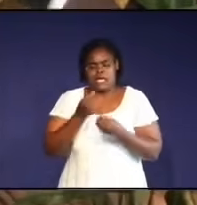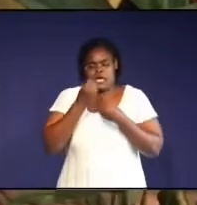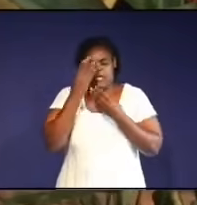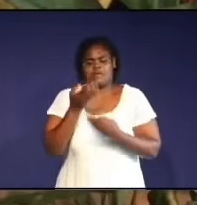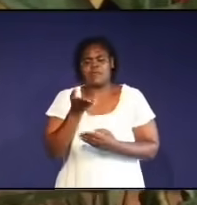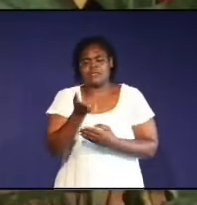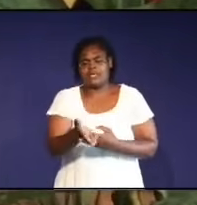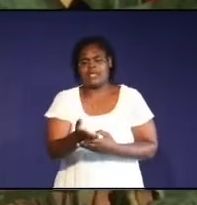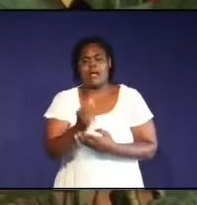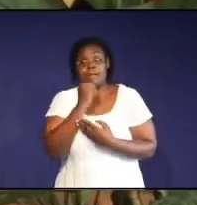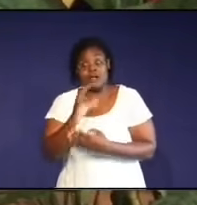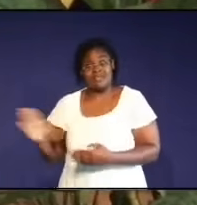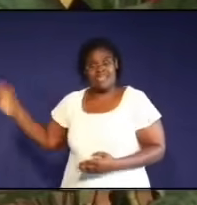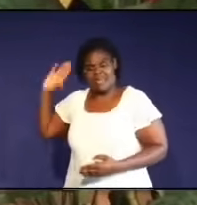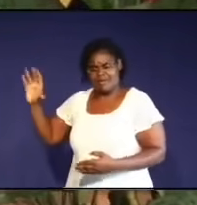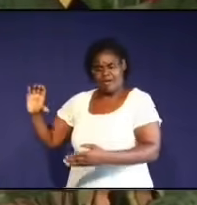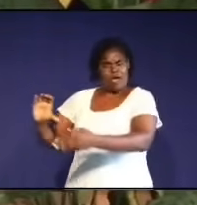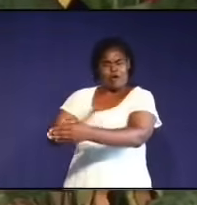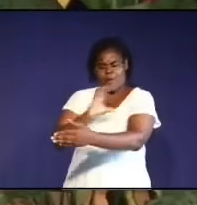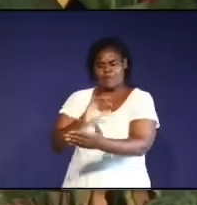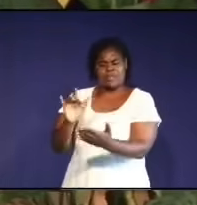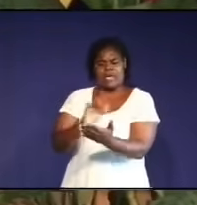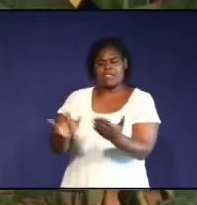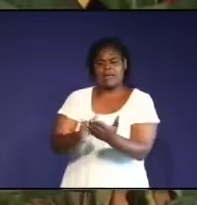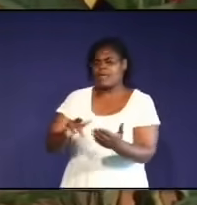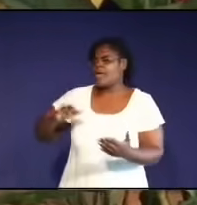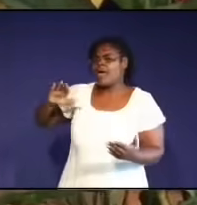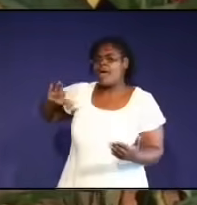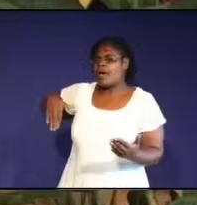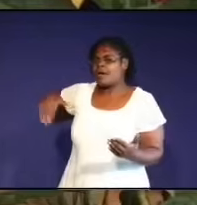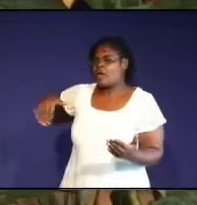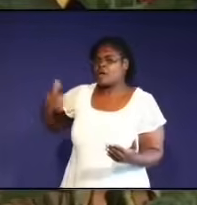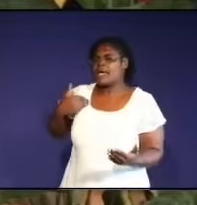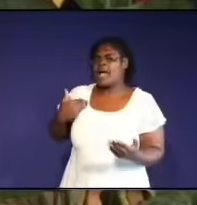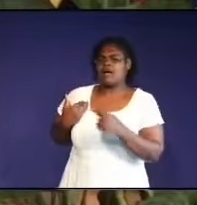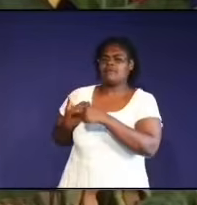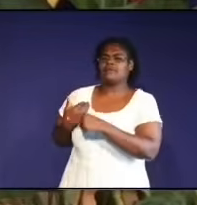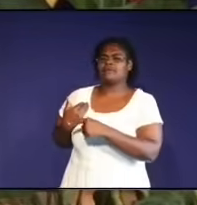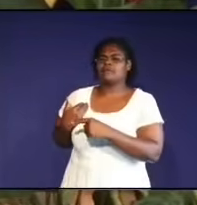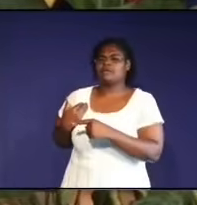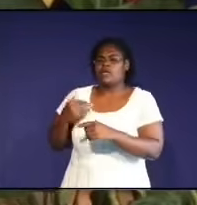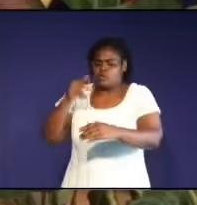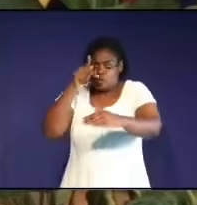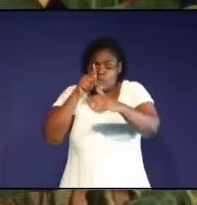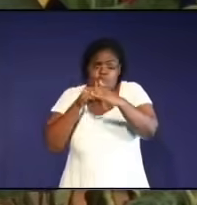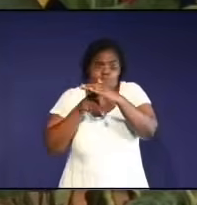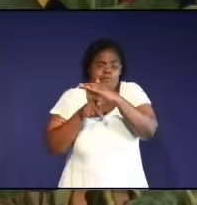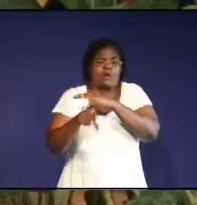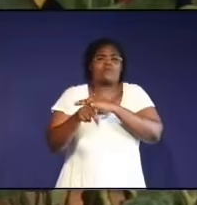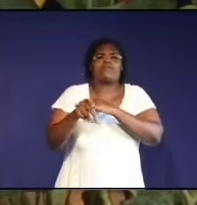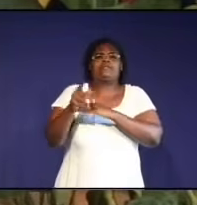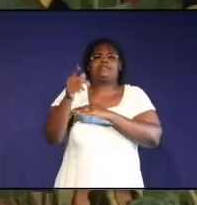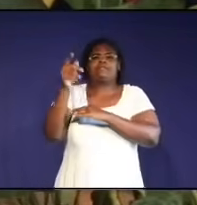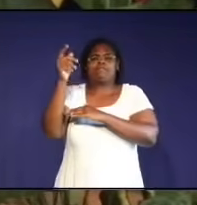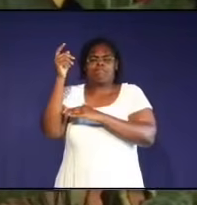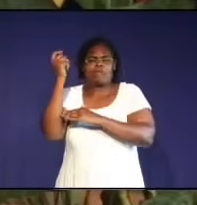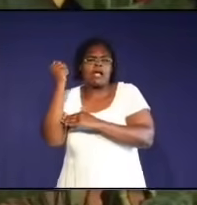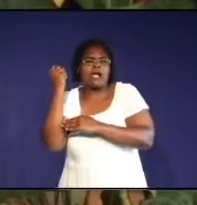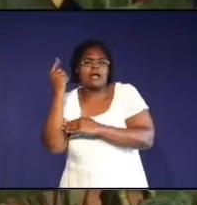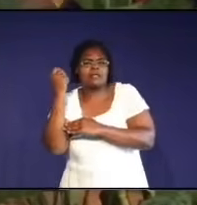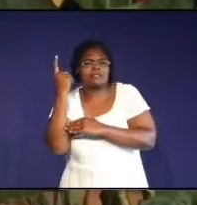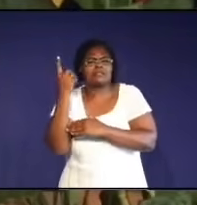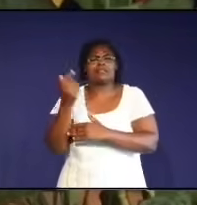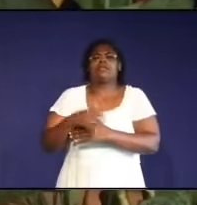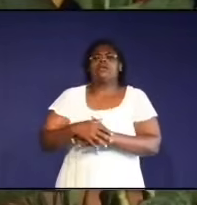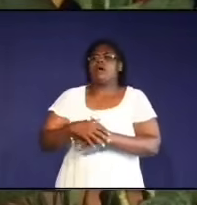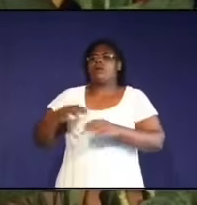never had computer then. So he spoke to them in their own language. So the prophet never had an understanding scientifically about our